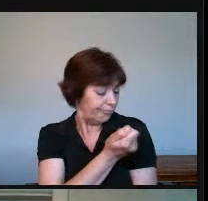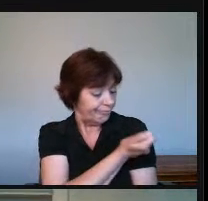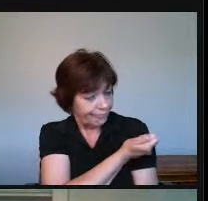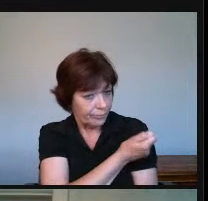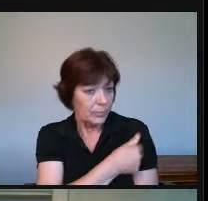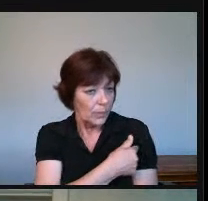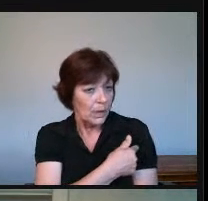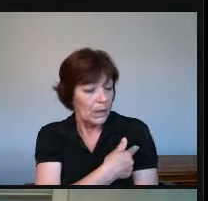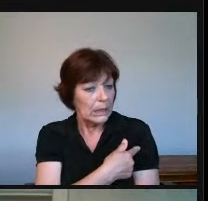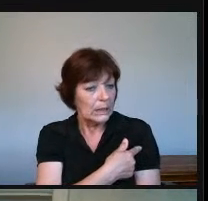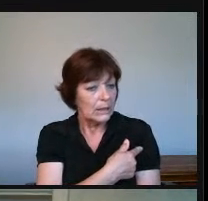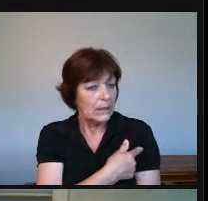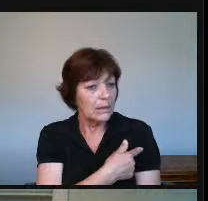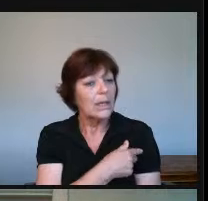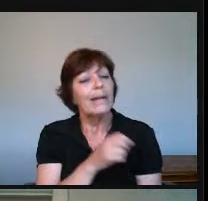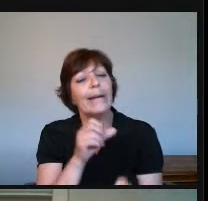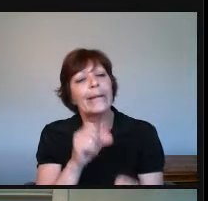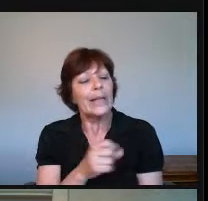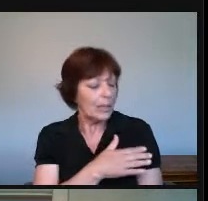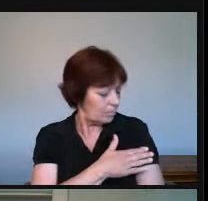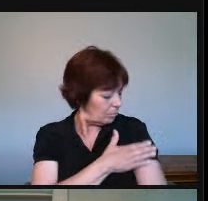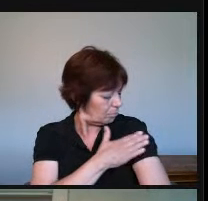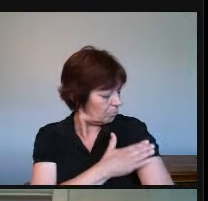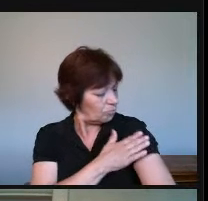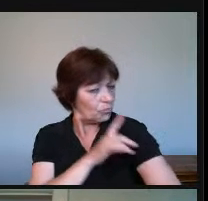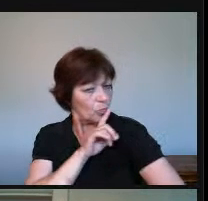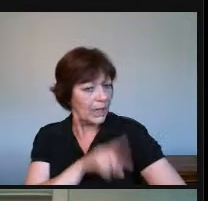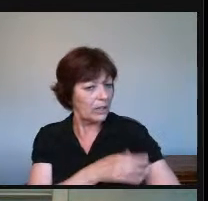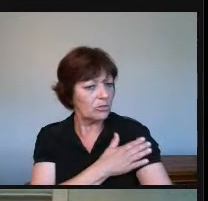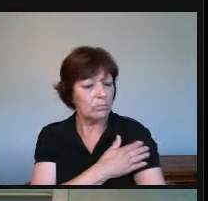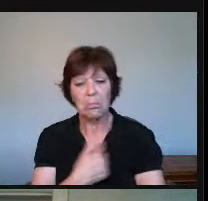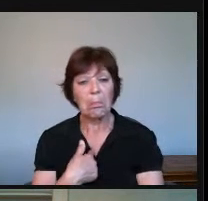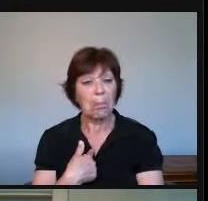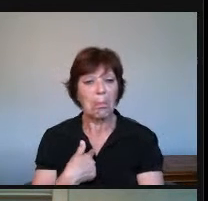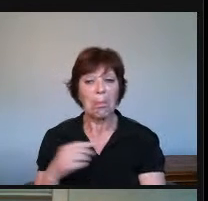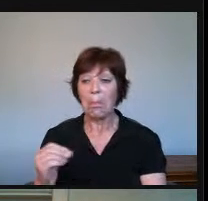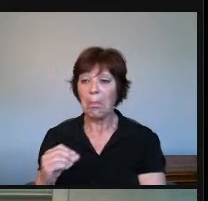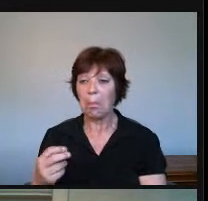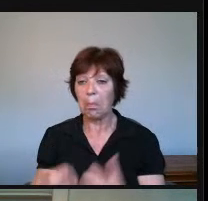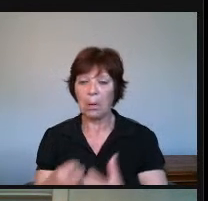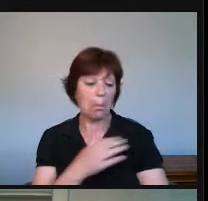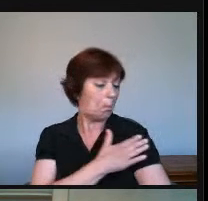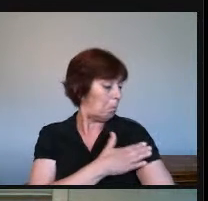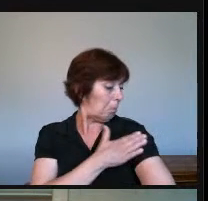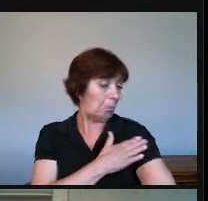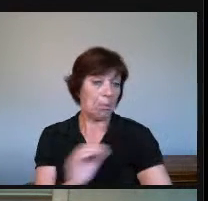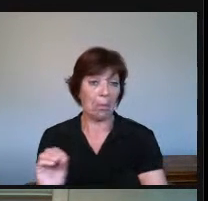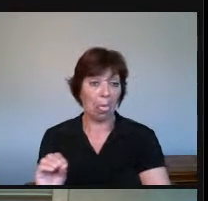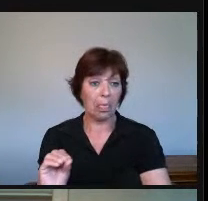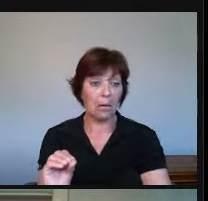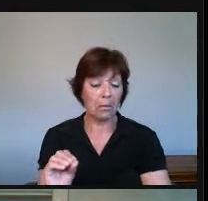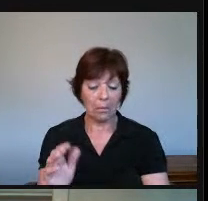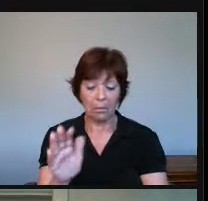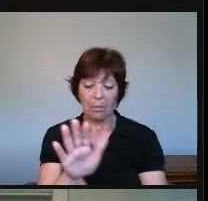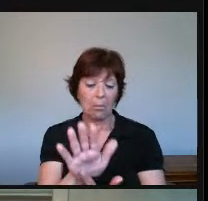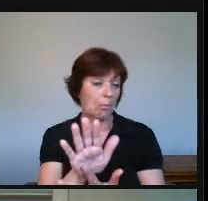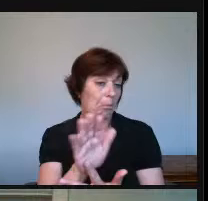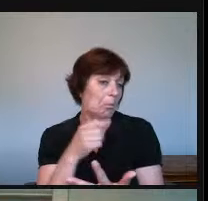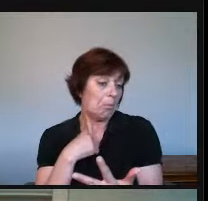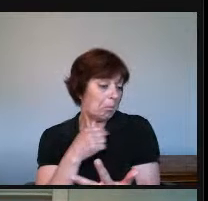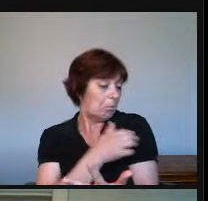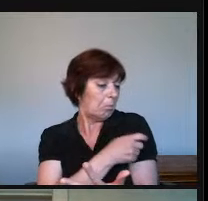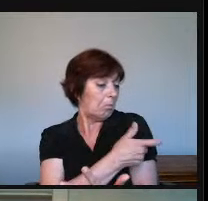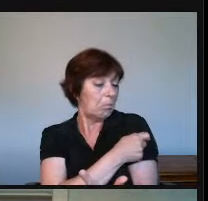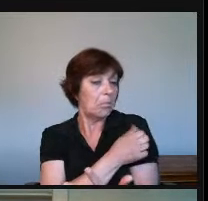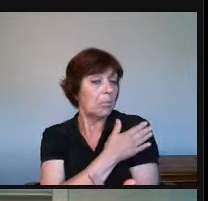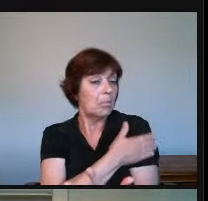England, there can be a local reaction. I personally did not experience any local reaction of any kind with the Moderna vaccine.